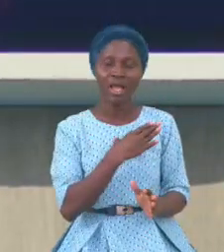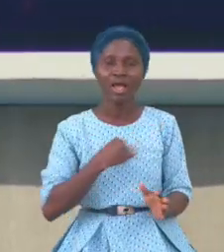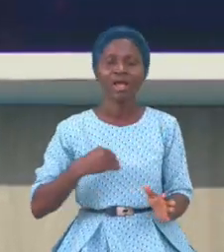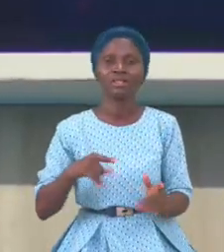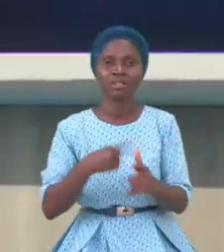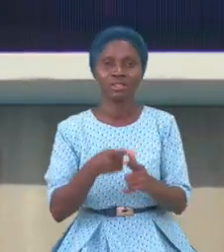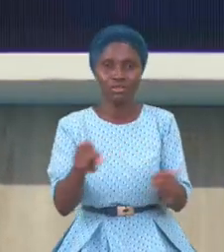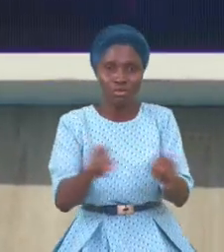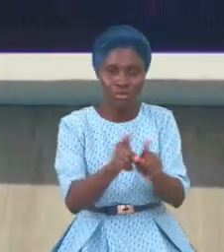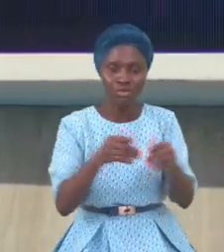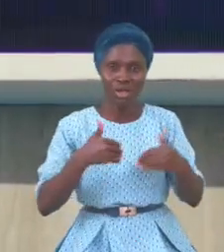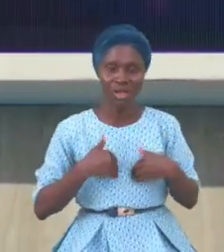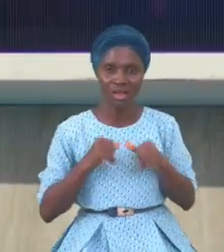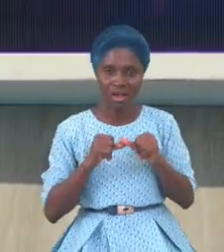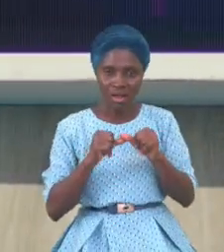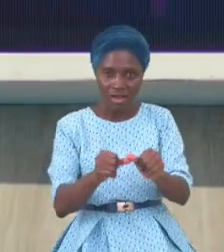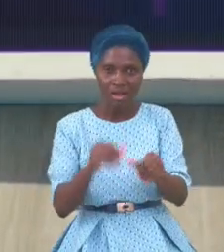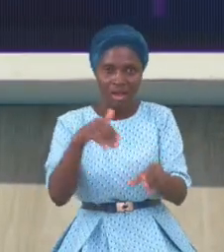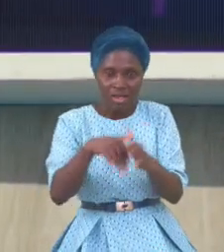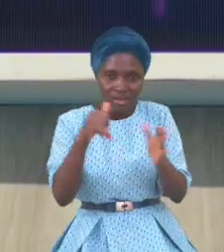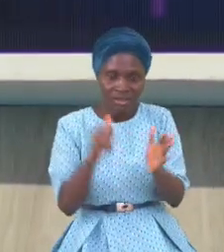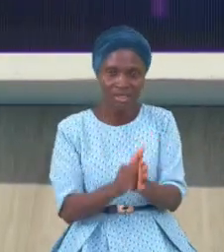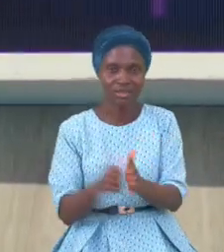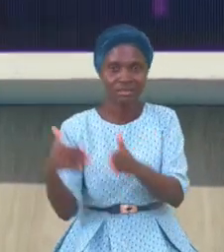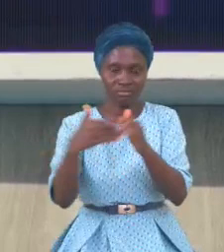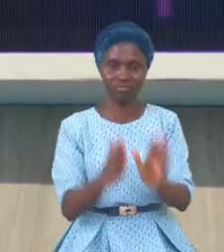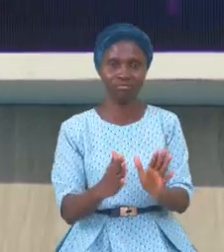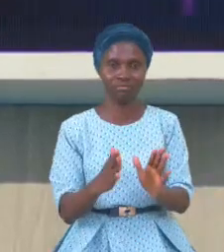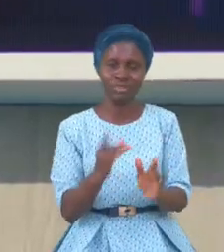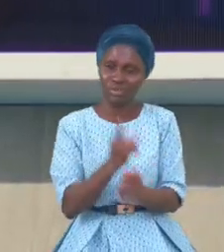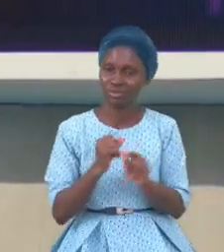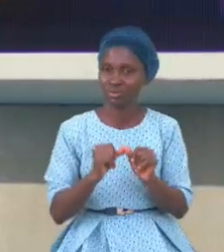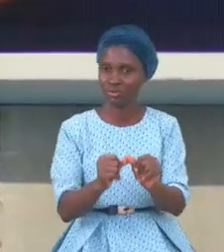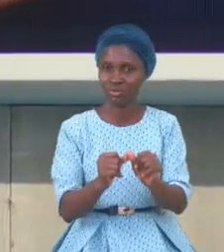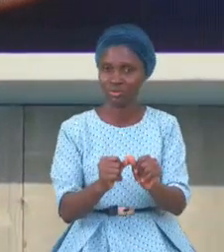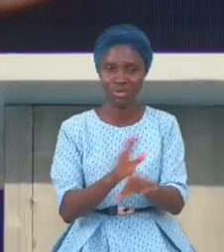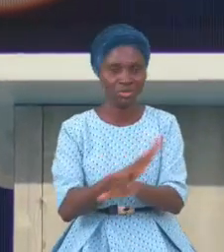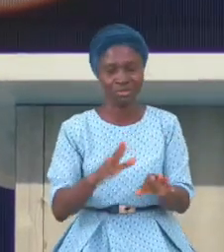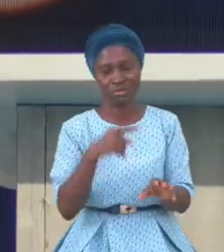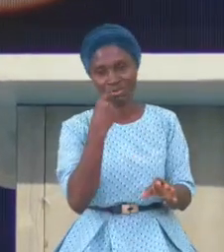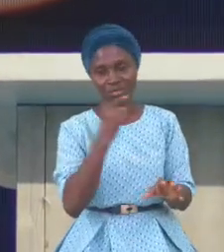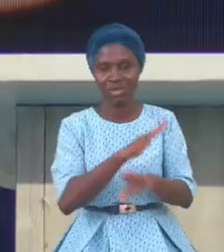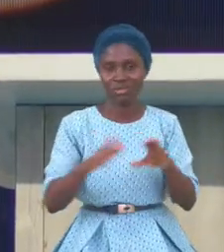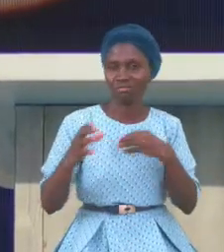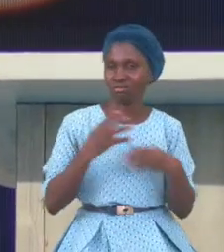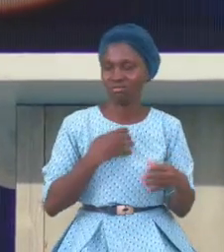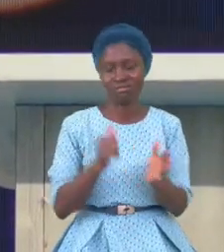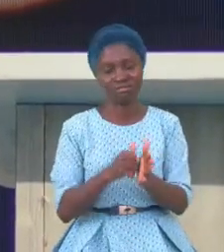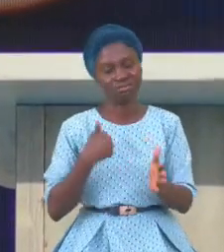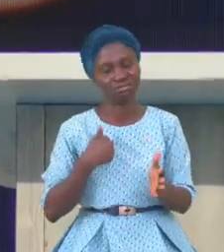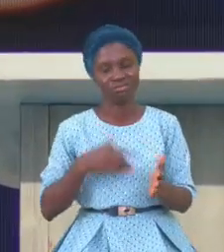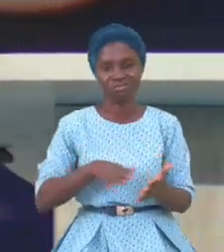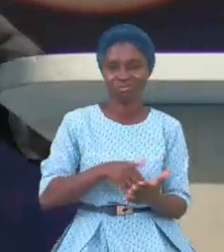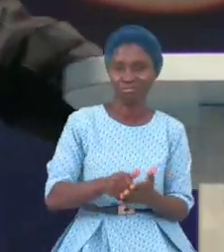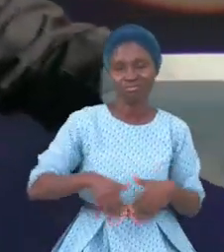leadership. You're just moving on. You don't say, I'm tired. You don't say, I'm crumbling. You don't say, I cannot find my way